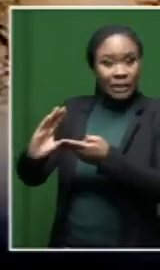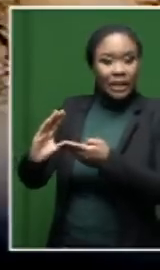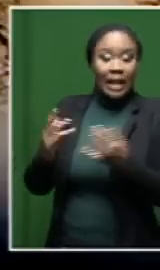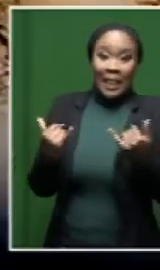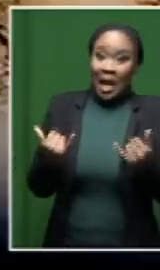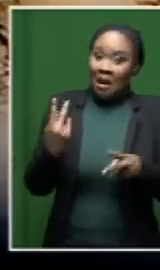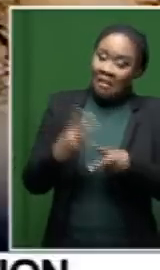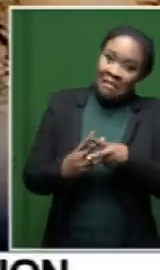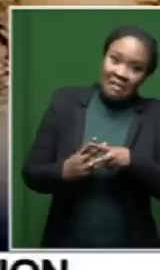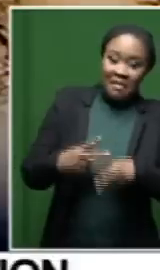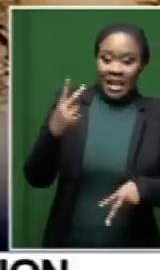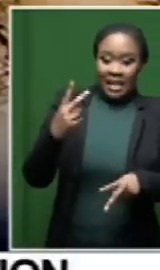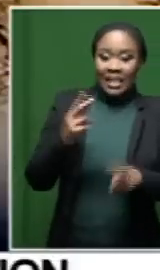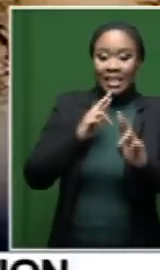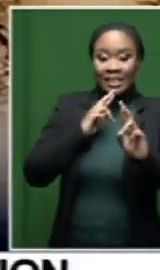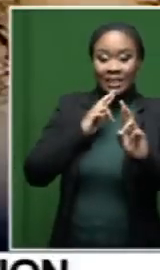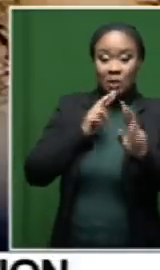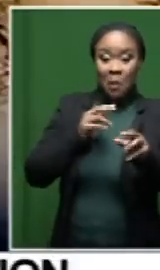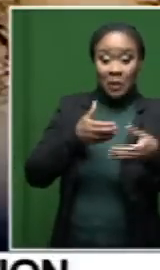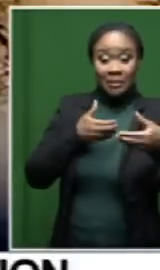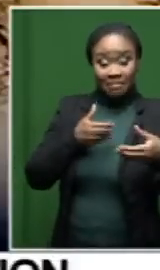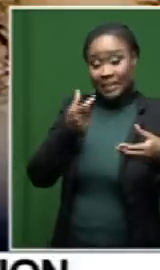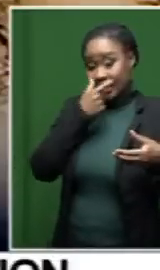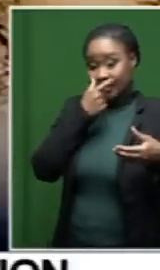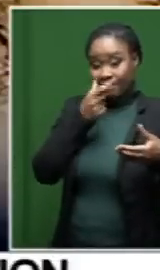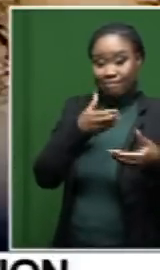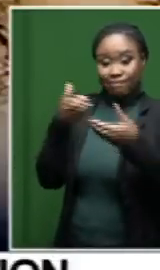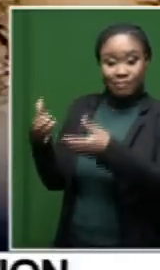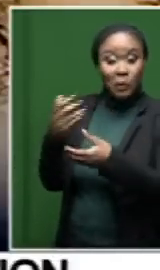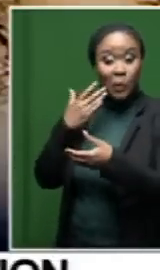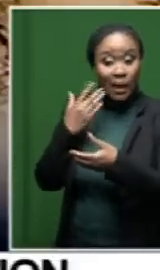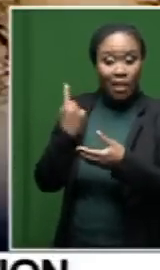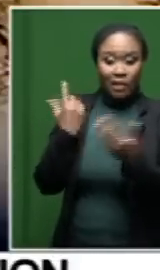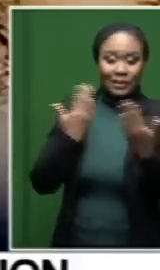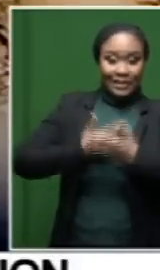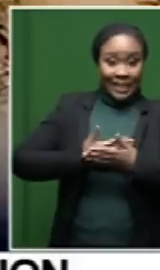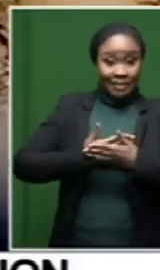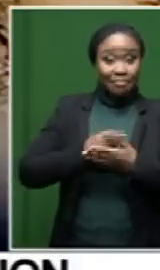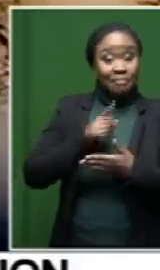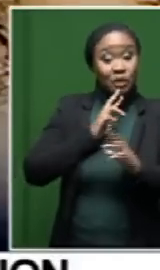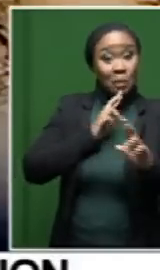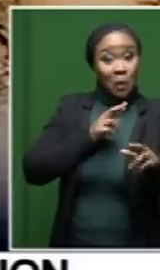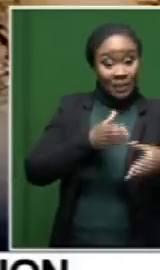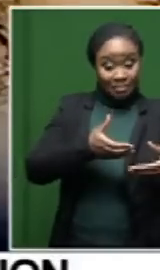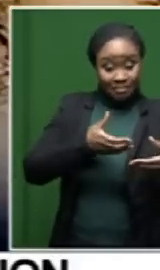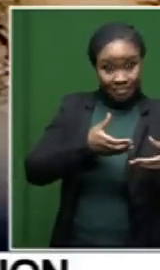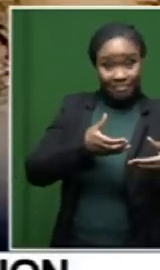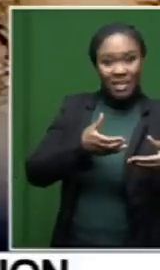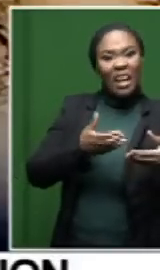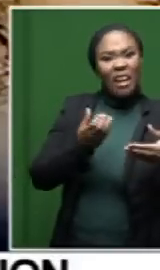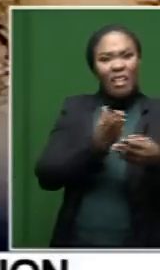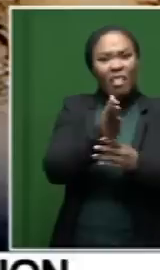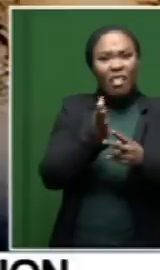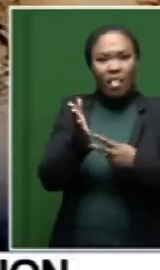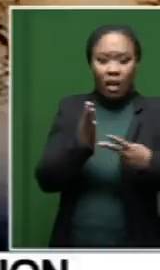handed over to President Cyril Ramaphosa at the Union Buildings last night. The two-part report, made up of volumes